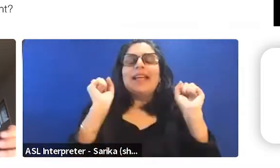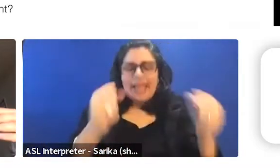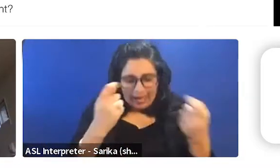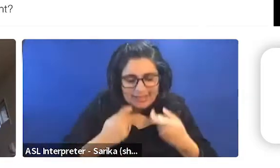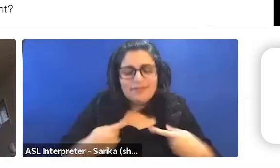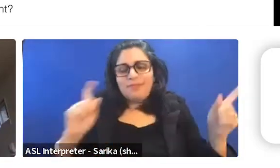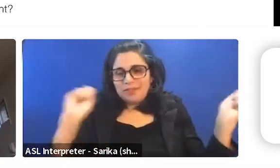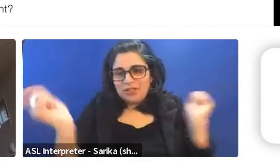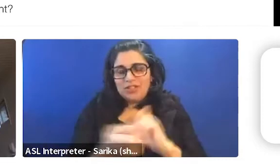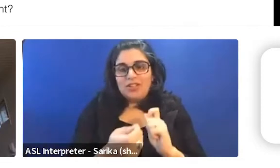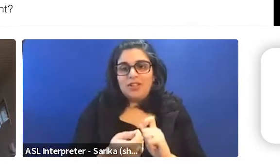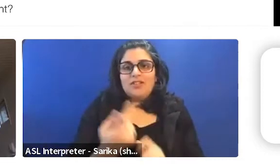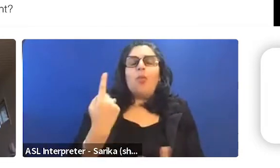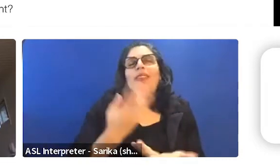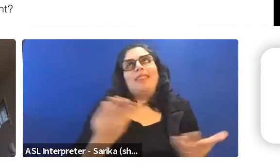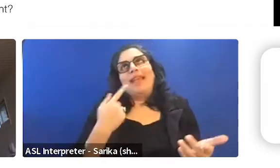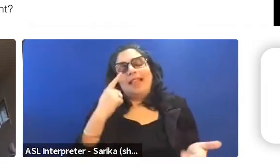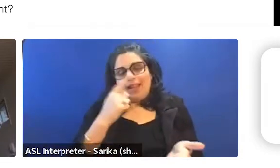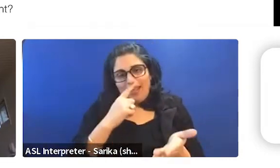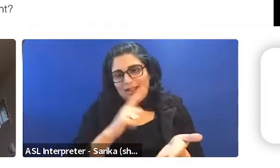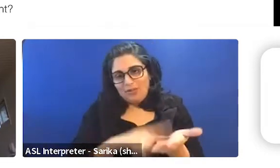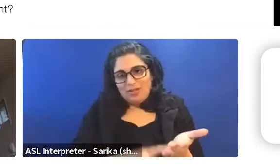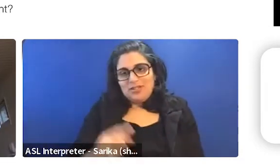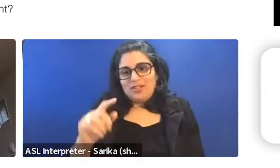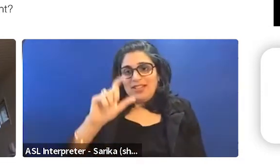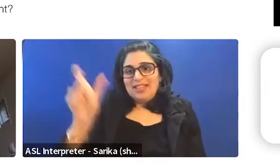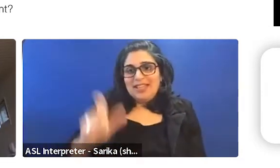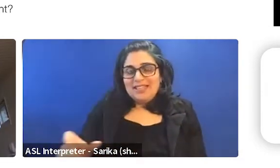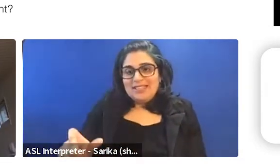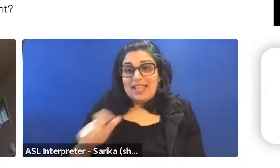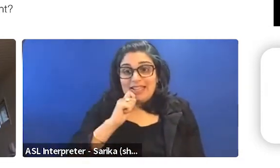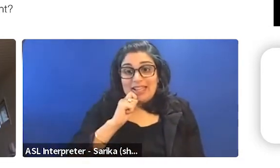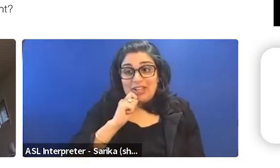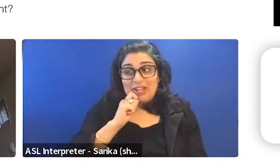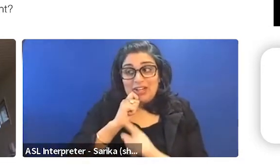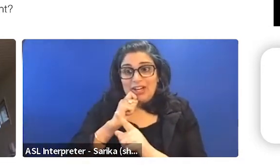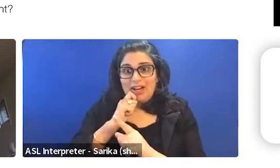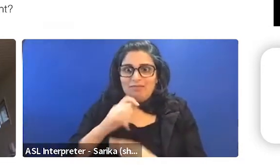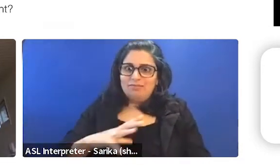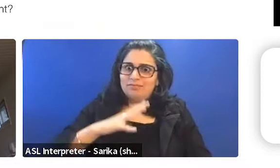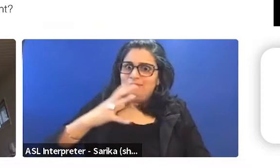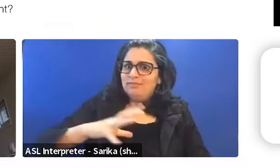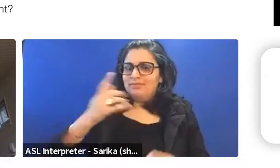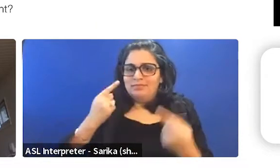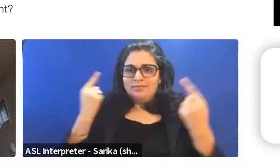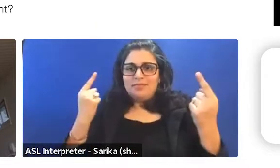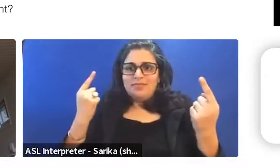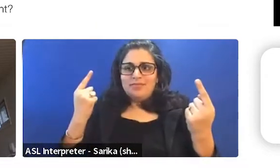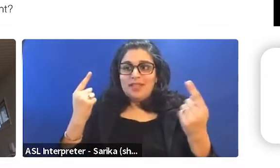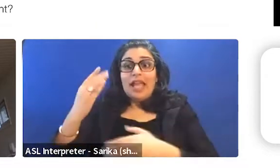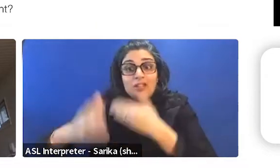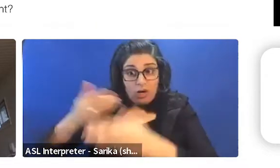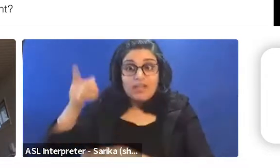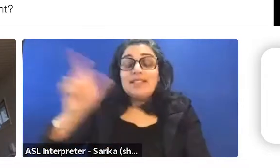that Italian leather, all this fancy Italian leather, is not Italian. right? It's processed in Italy, but there's no space